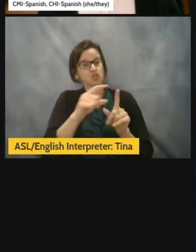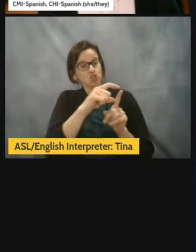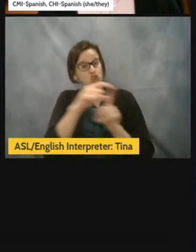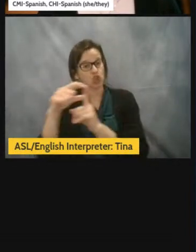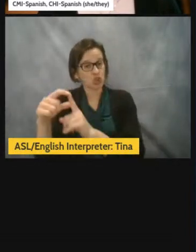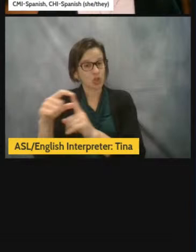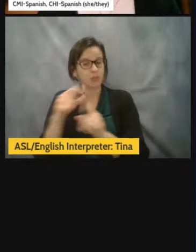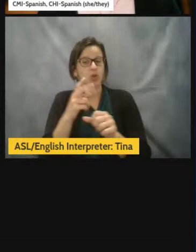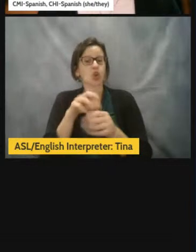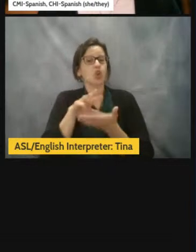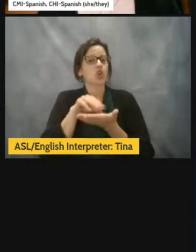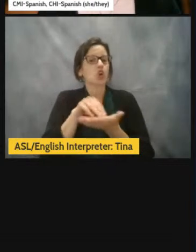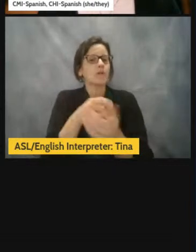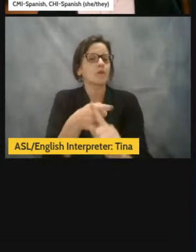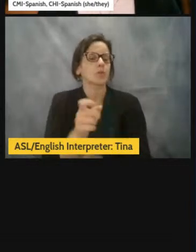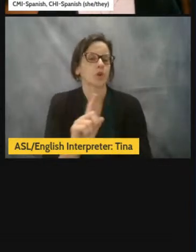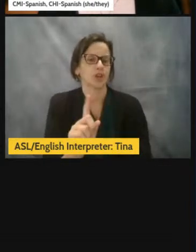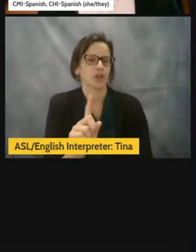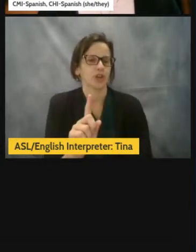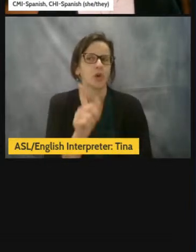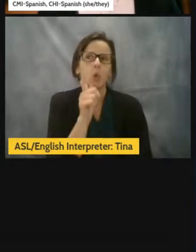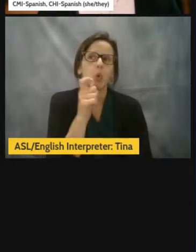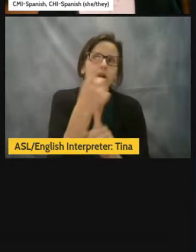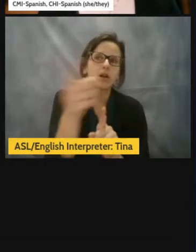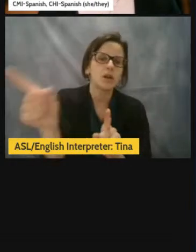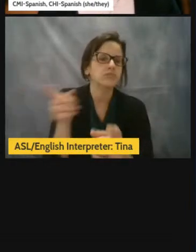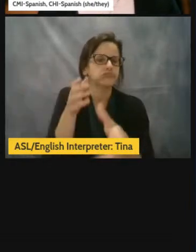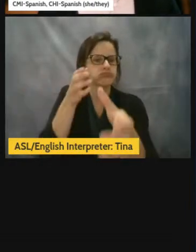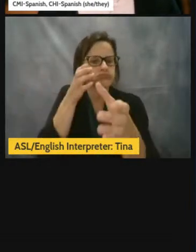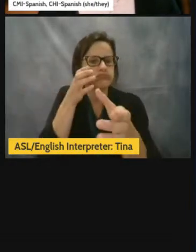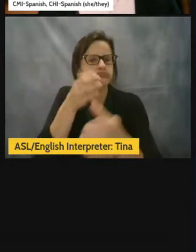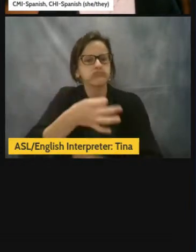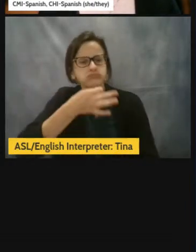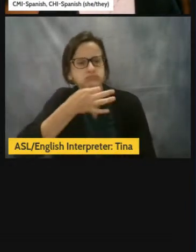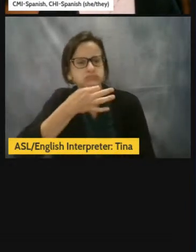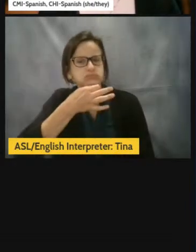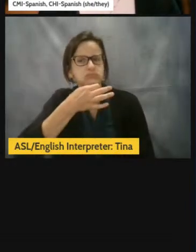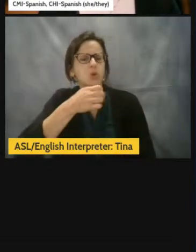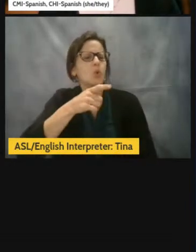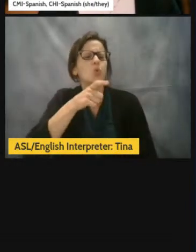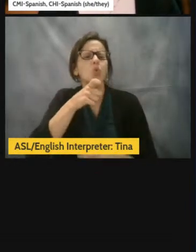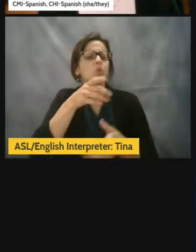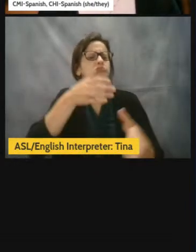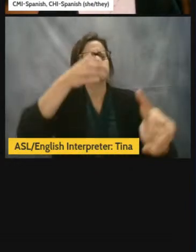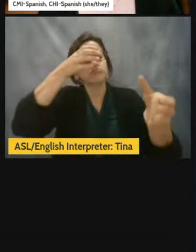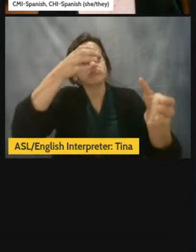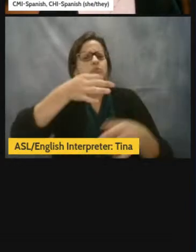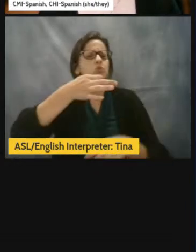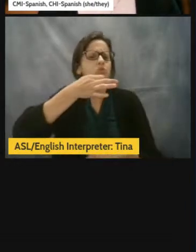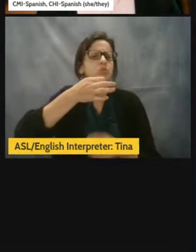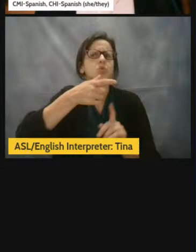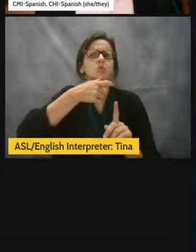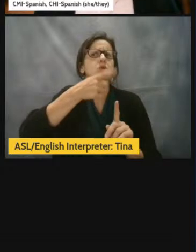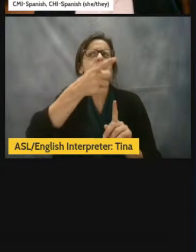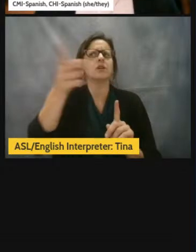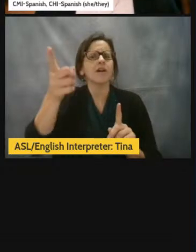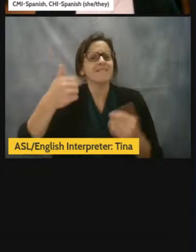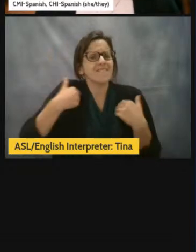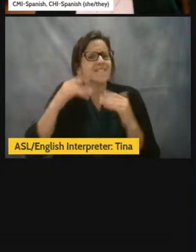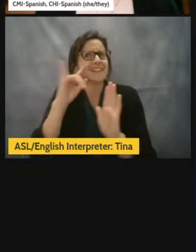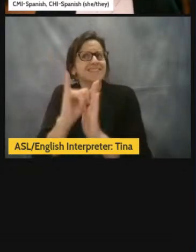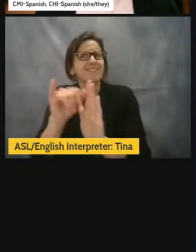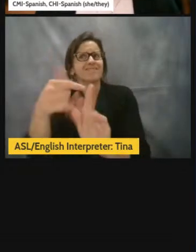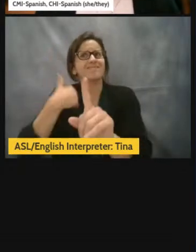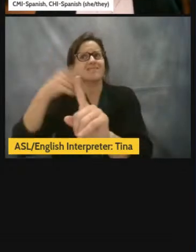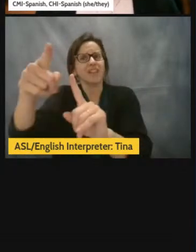of identity, the experts are the people who are that identity. Okay? It's kind